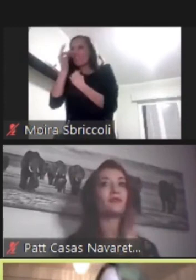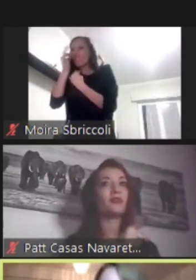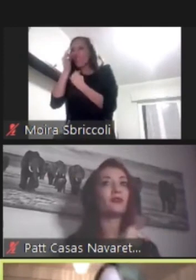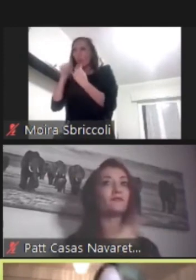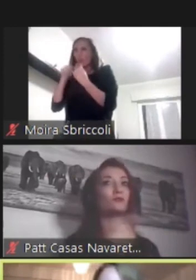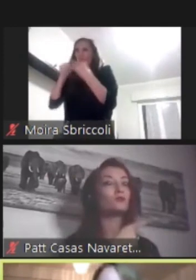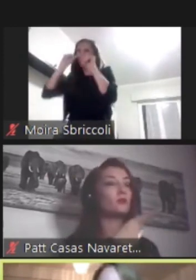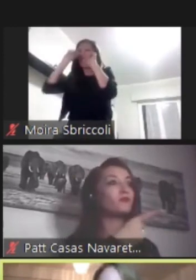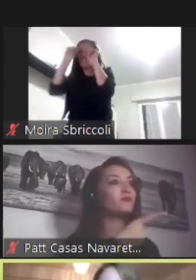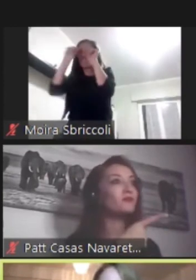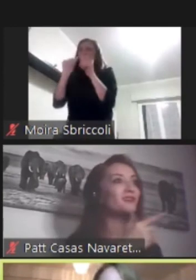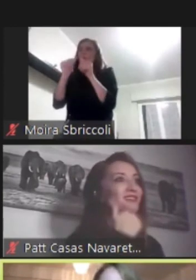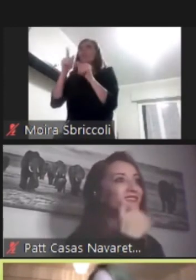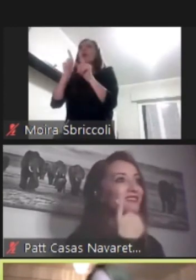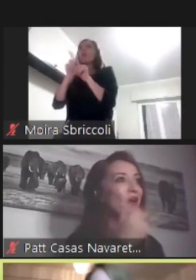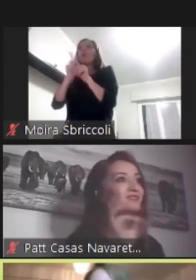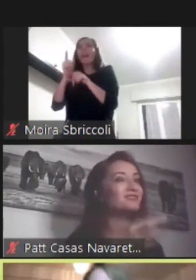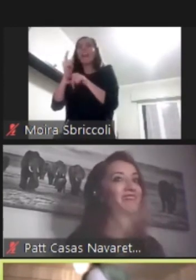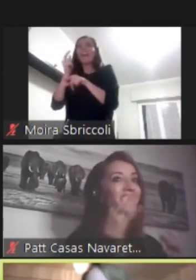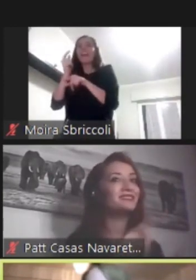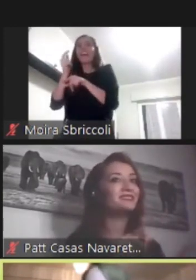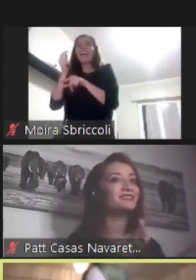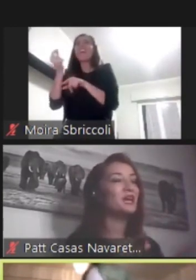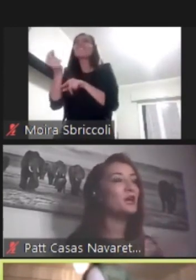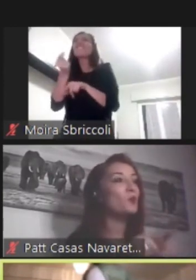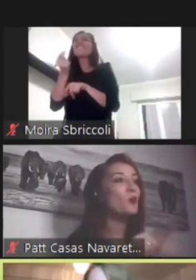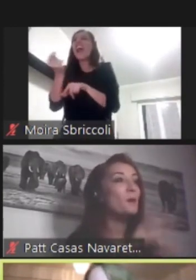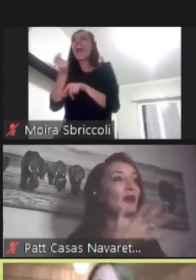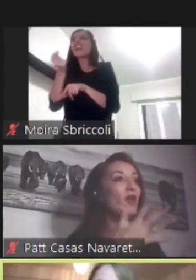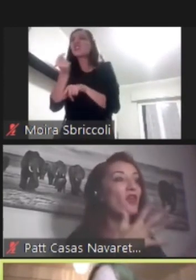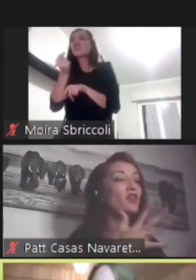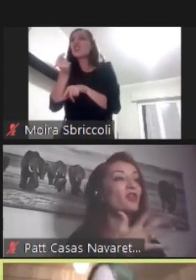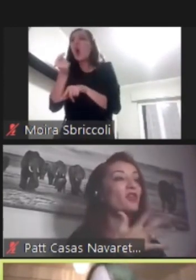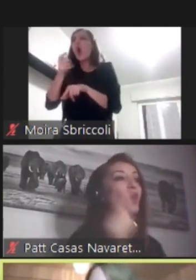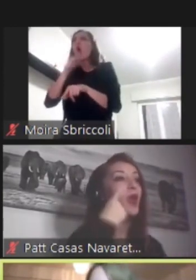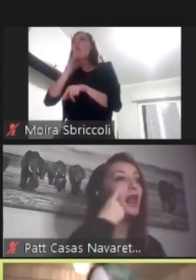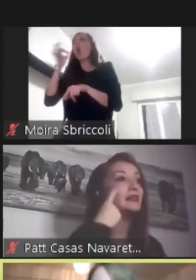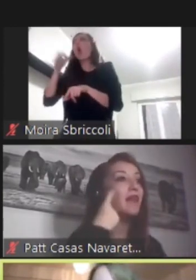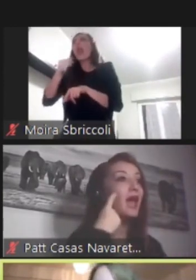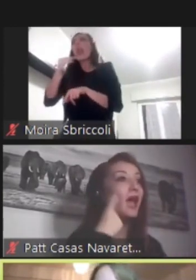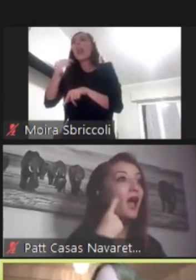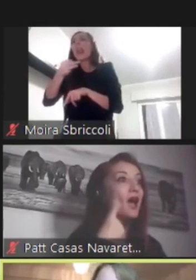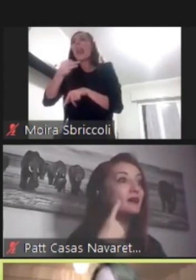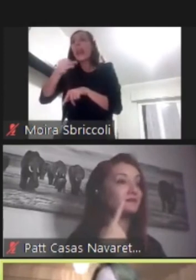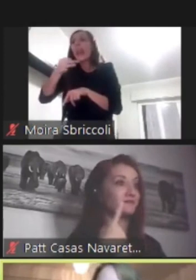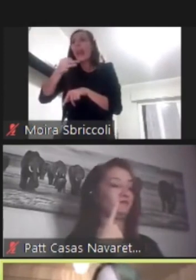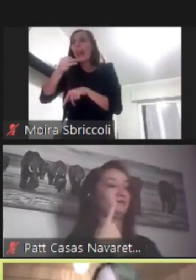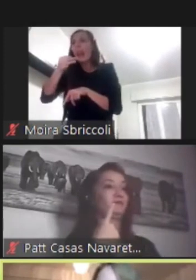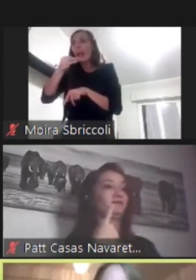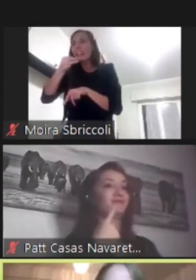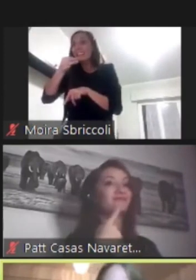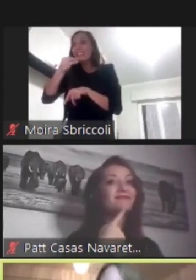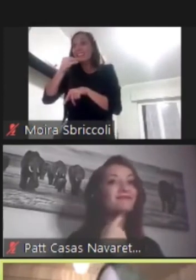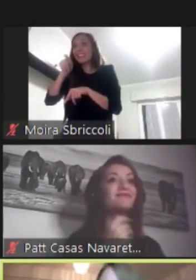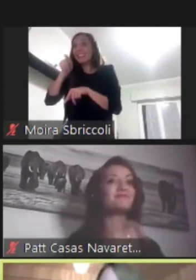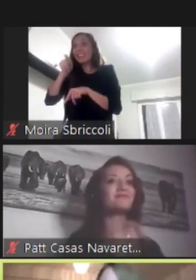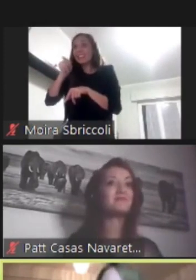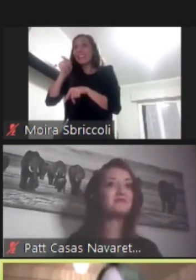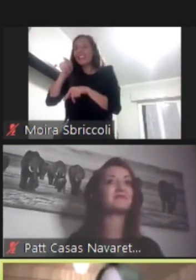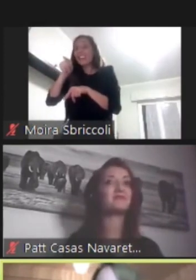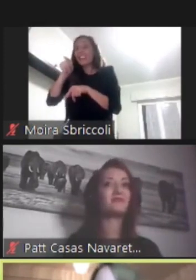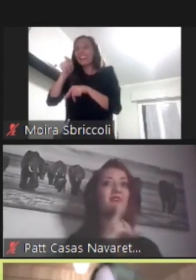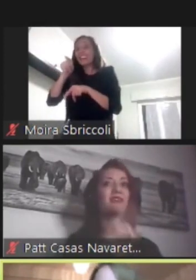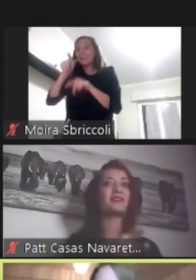bean. So this is what a red clover looks like. I'm sure most of you have seen them when you've gone